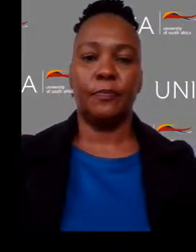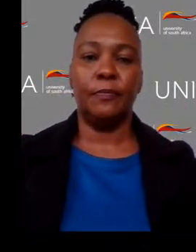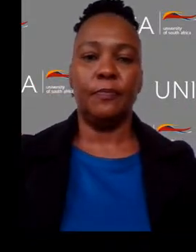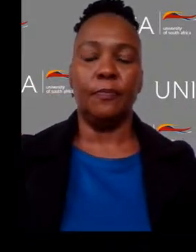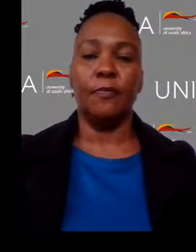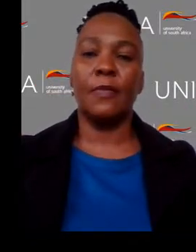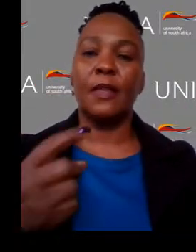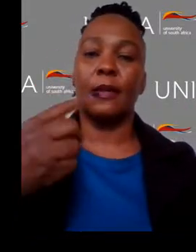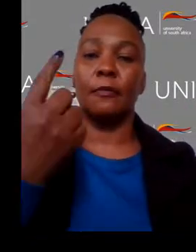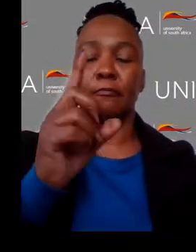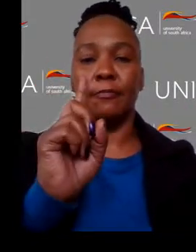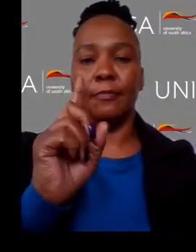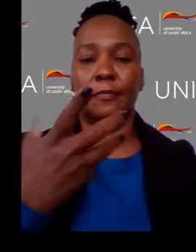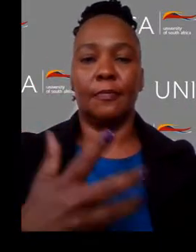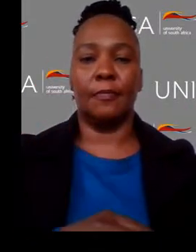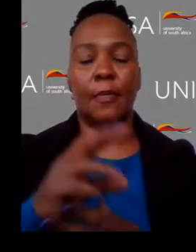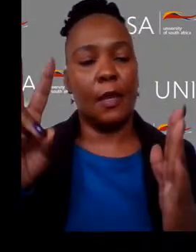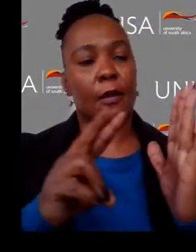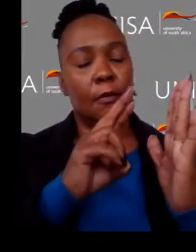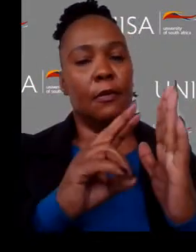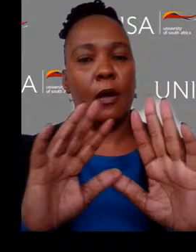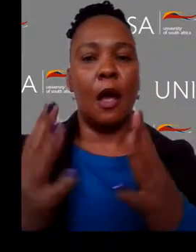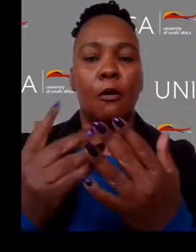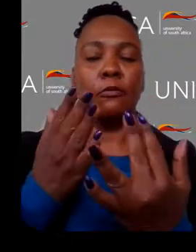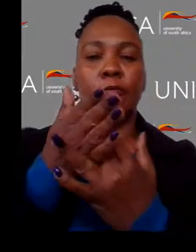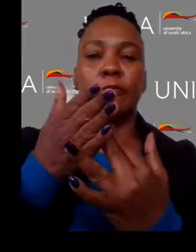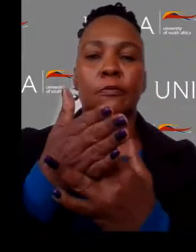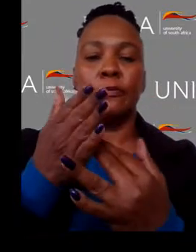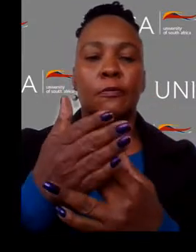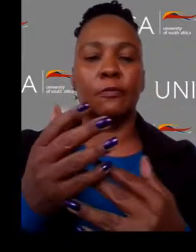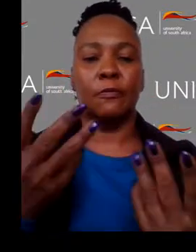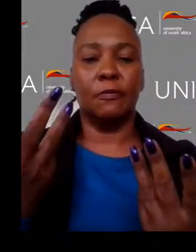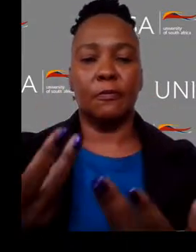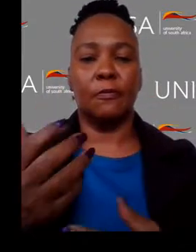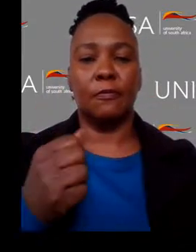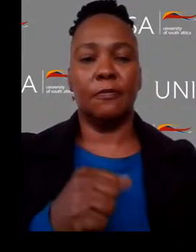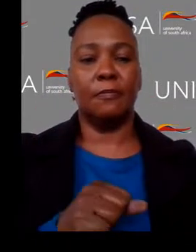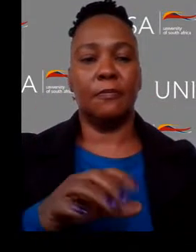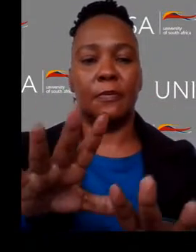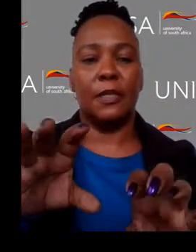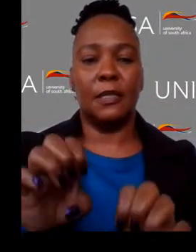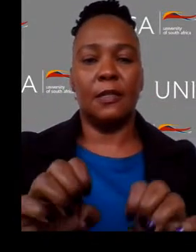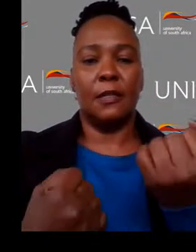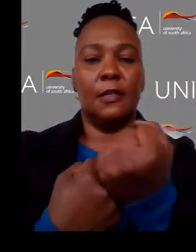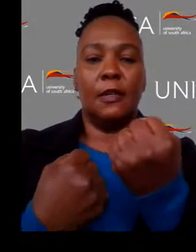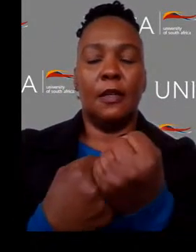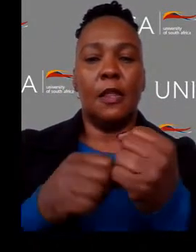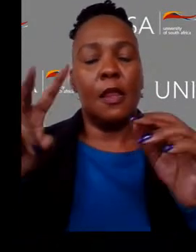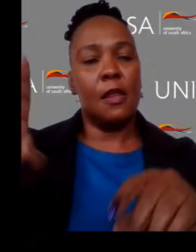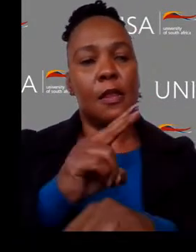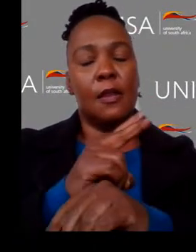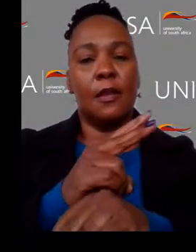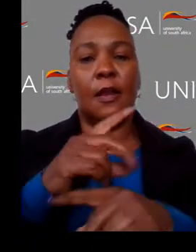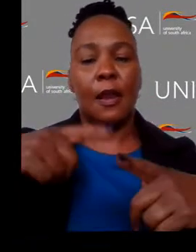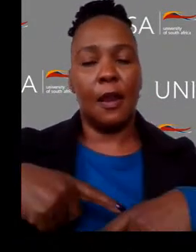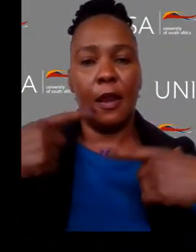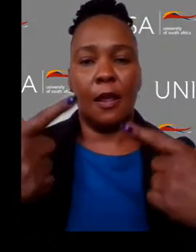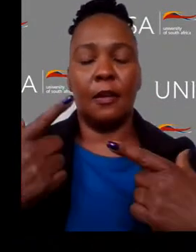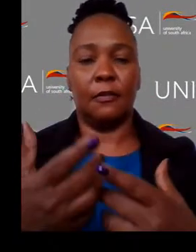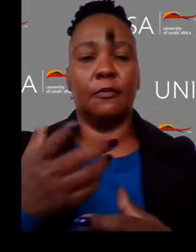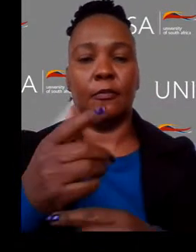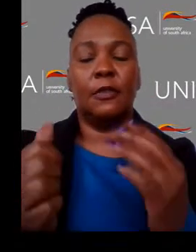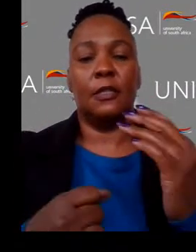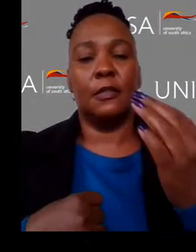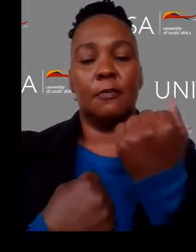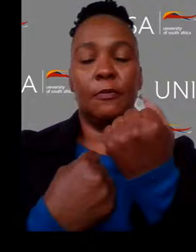Now, firstly, let's have a look at how do you access the myExam support site. So if you're watching live currently on the support site, you're